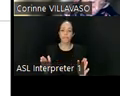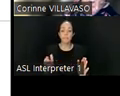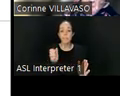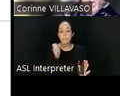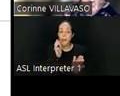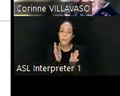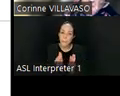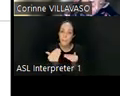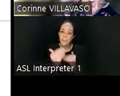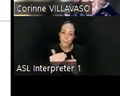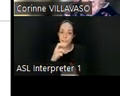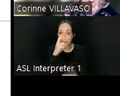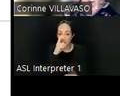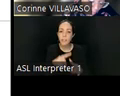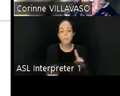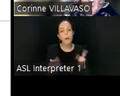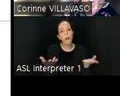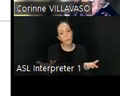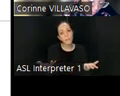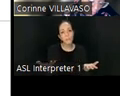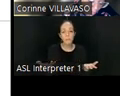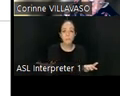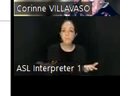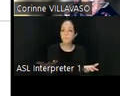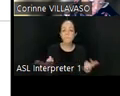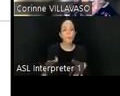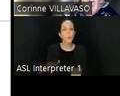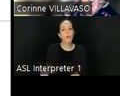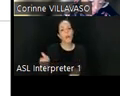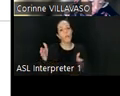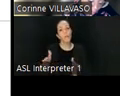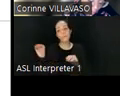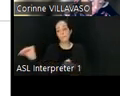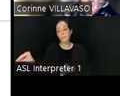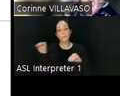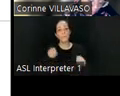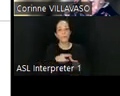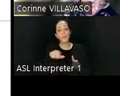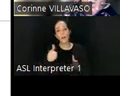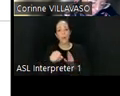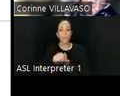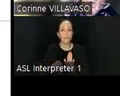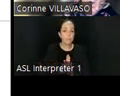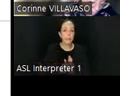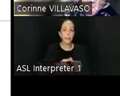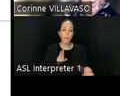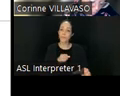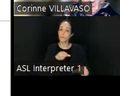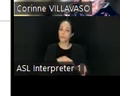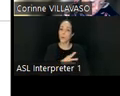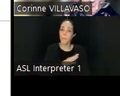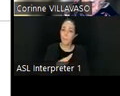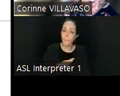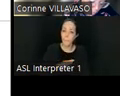don't want, you know, somebody coming in from another state and finding themselves on this board because they've lived here 2 weeks